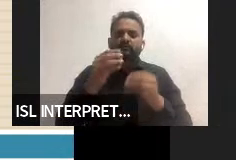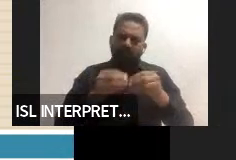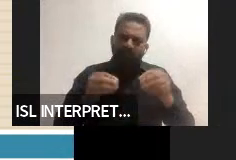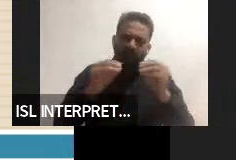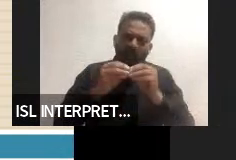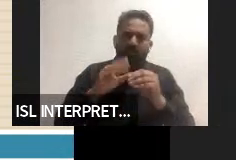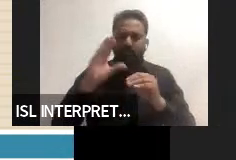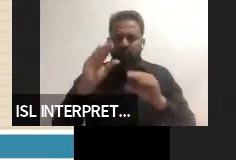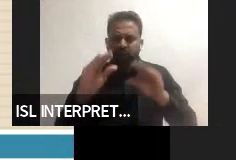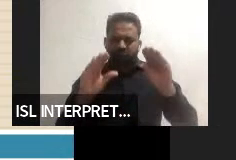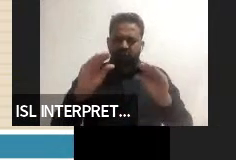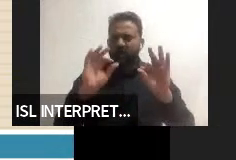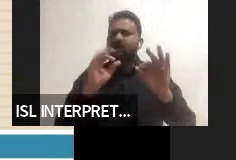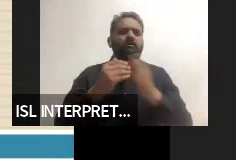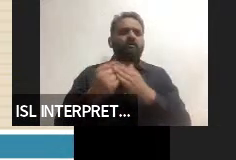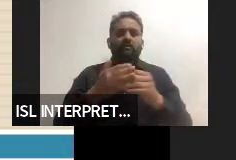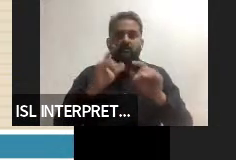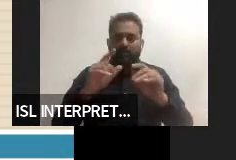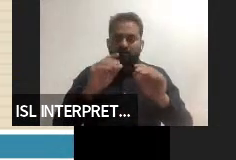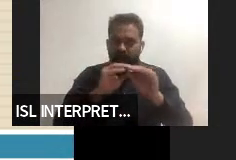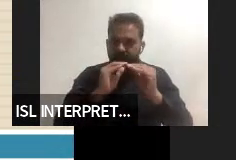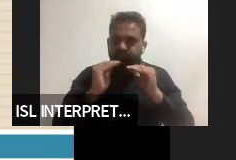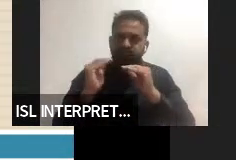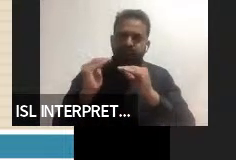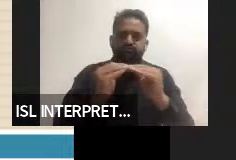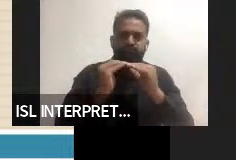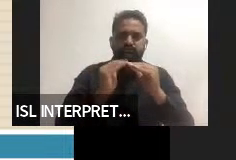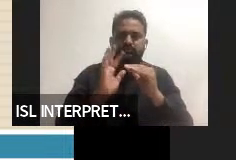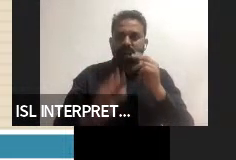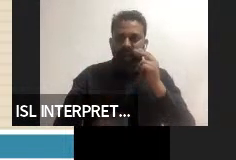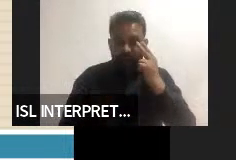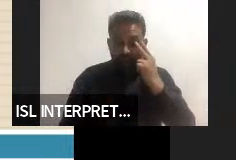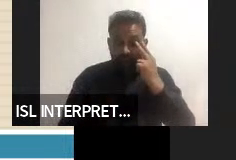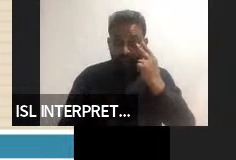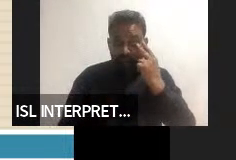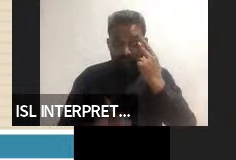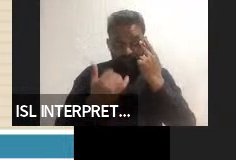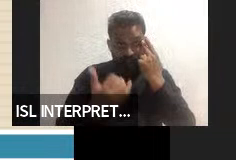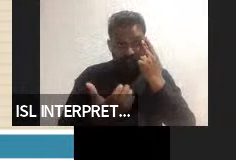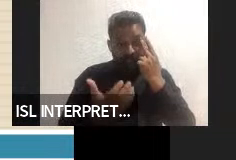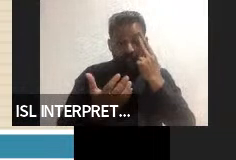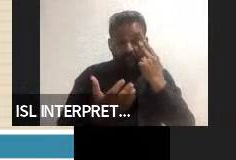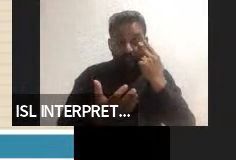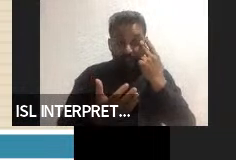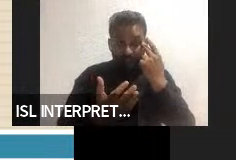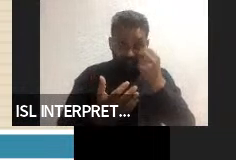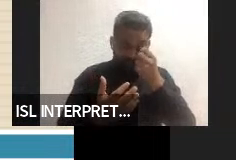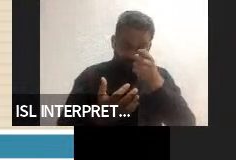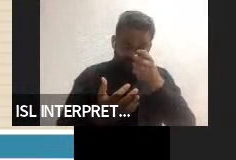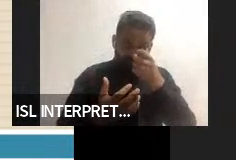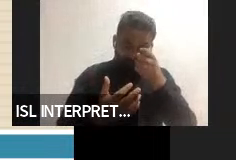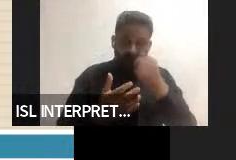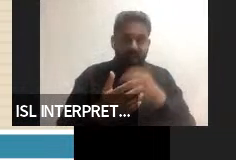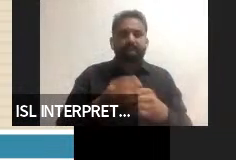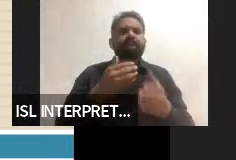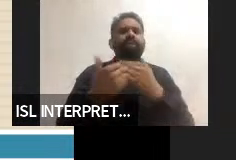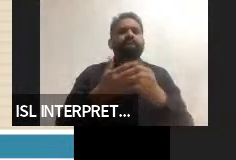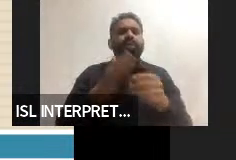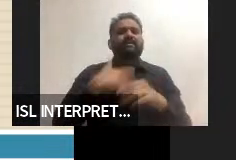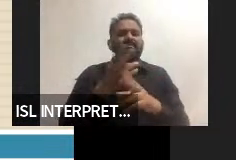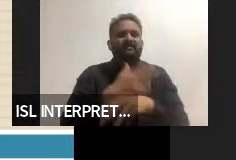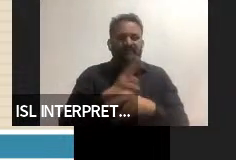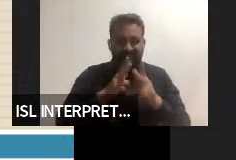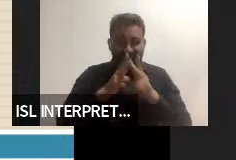no problem about that. Now, up until now, whatever I was saying, all